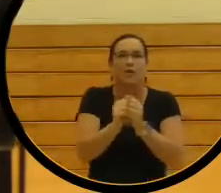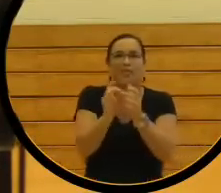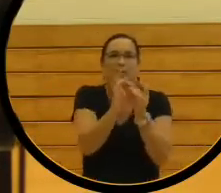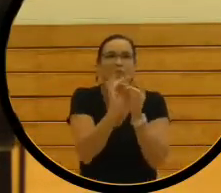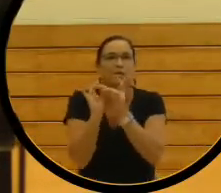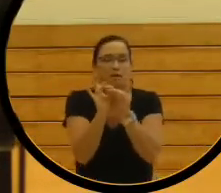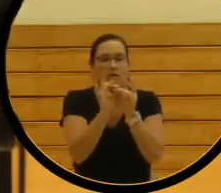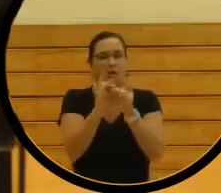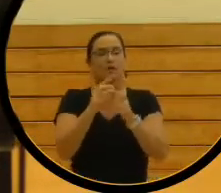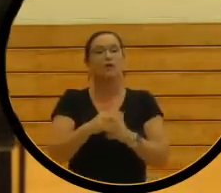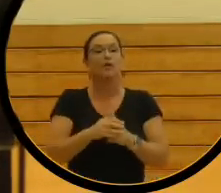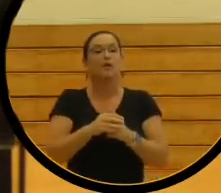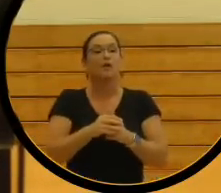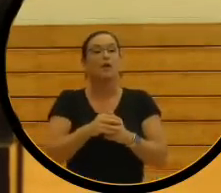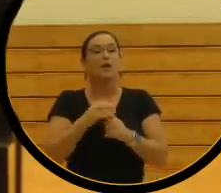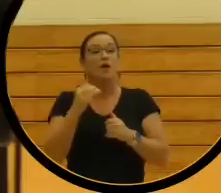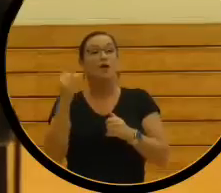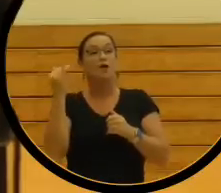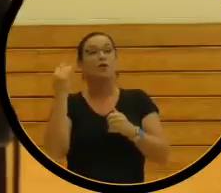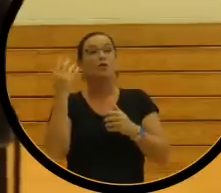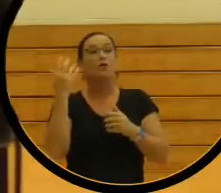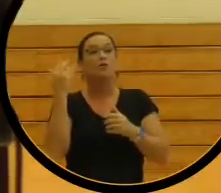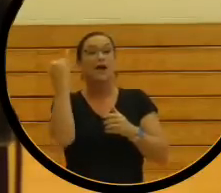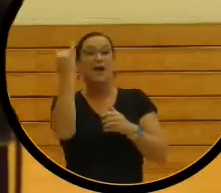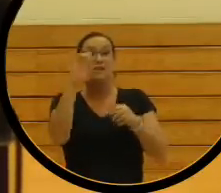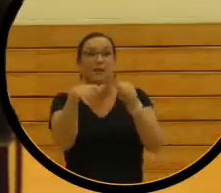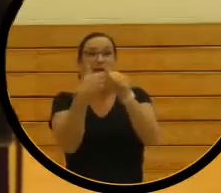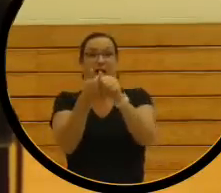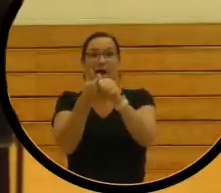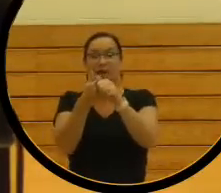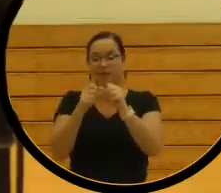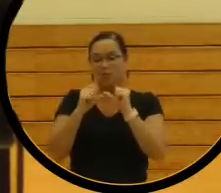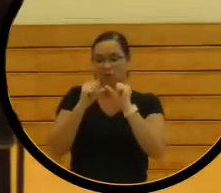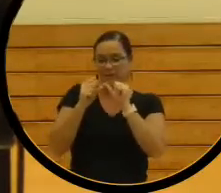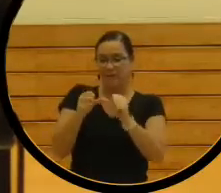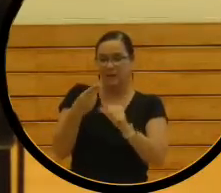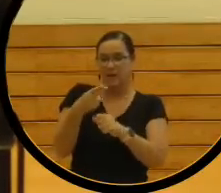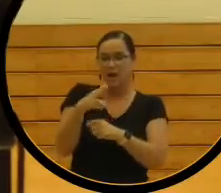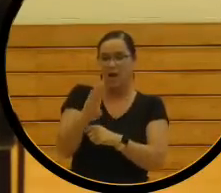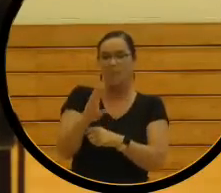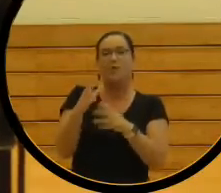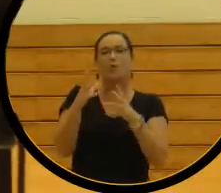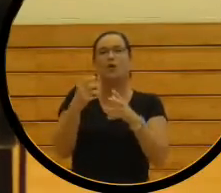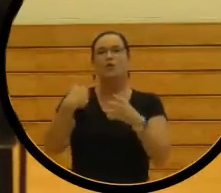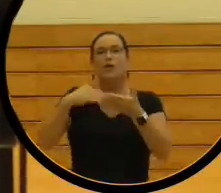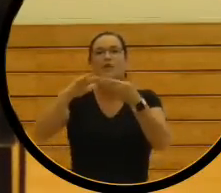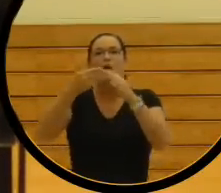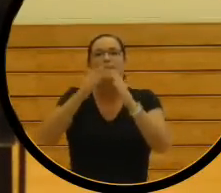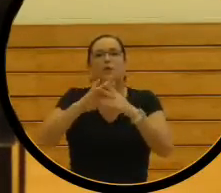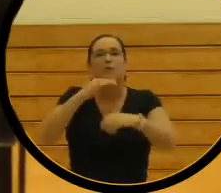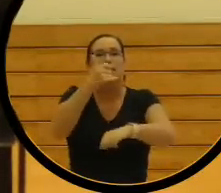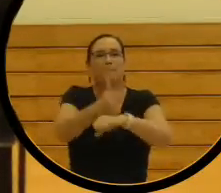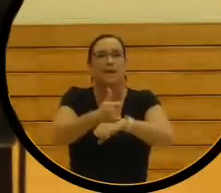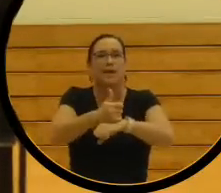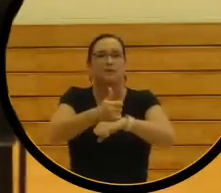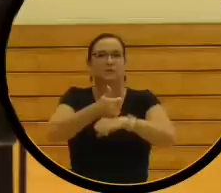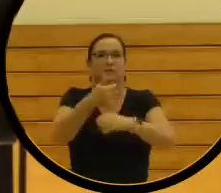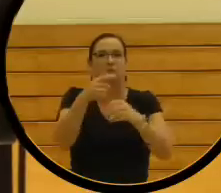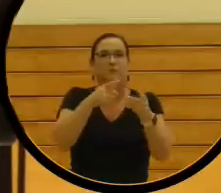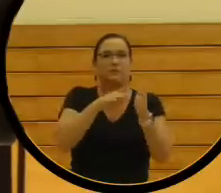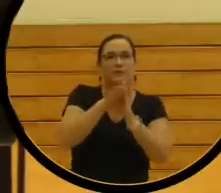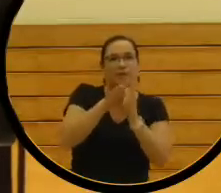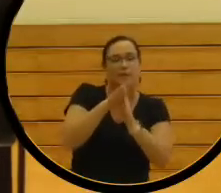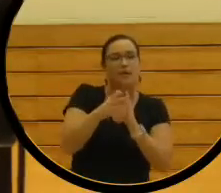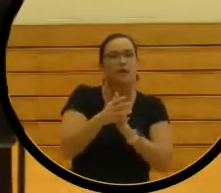the idea of resilience hubs is really centered around asset-based community development and ask the question, what can we